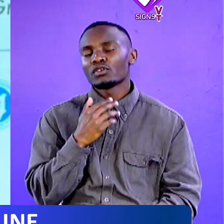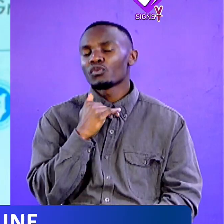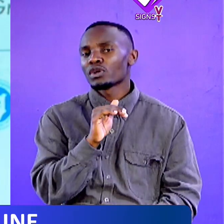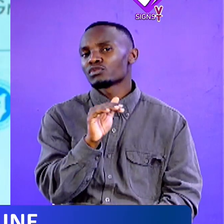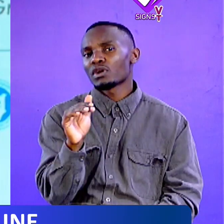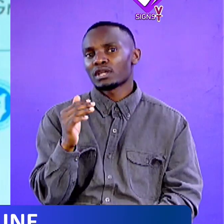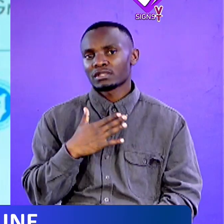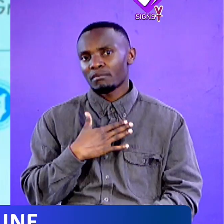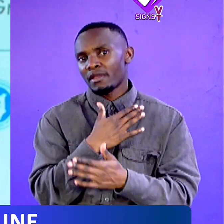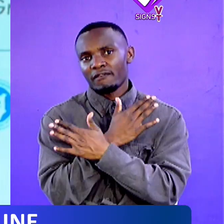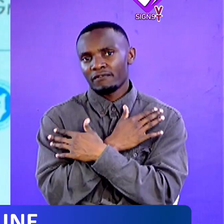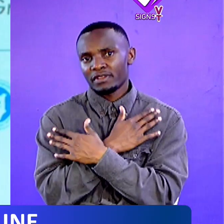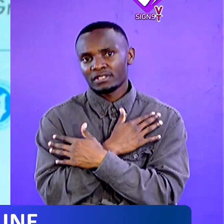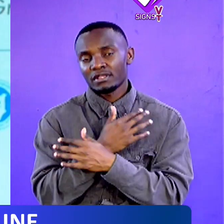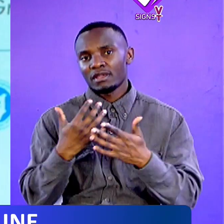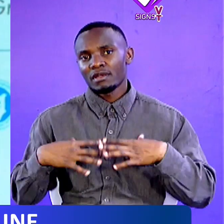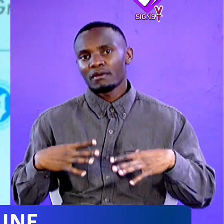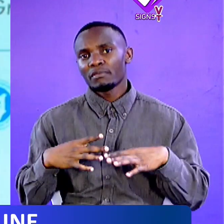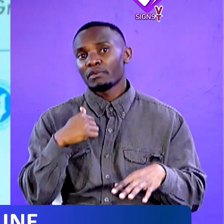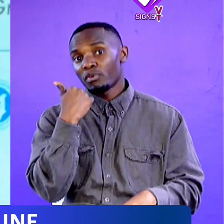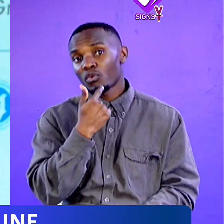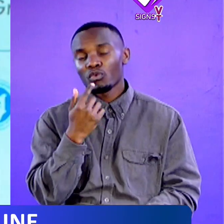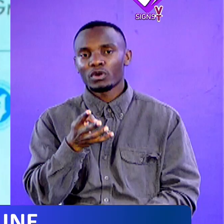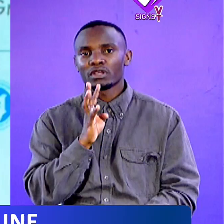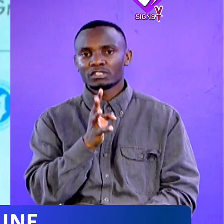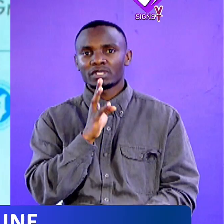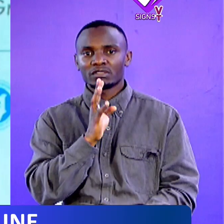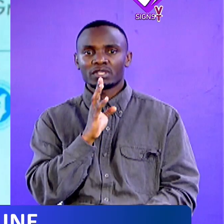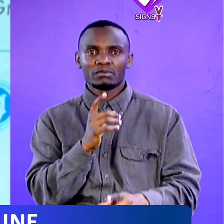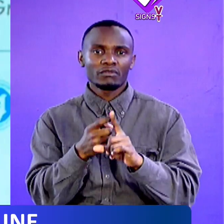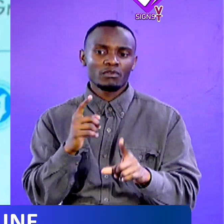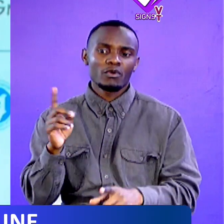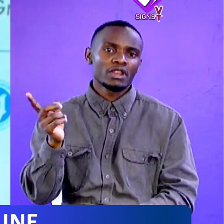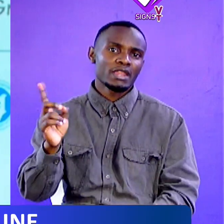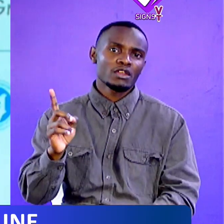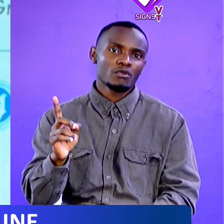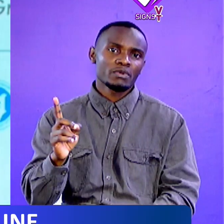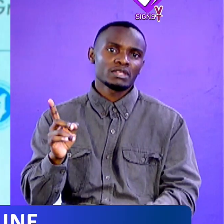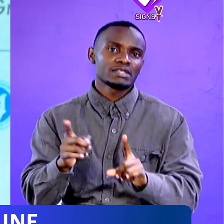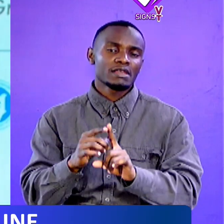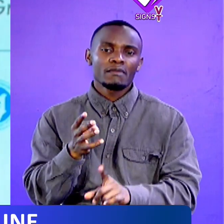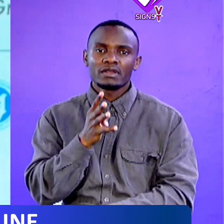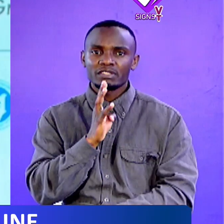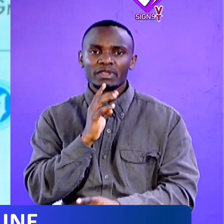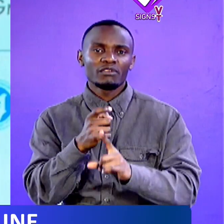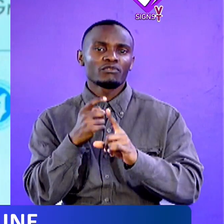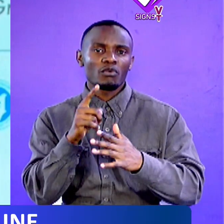the people who talk from Nairobi. They talk to us from posh hotels.